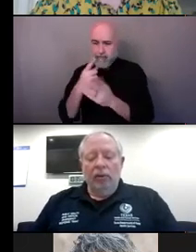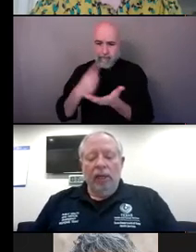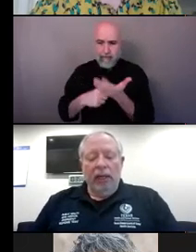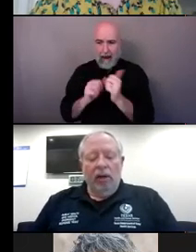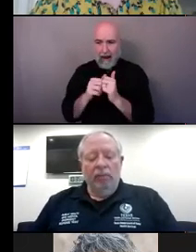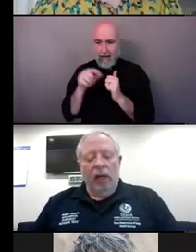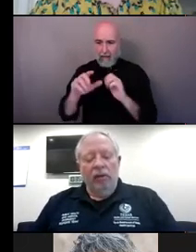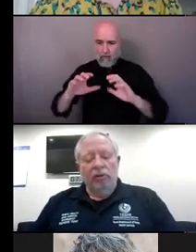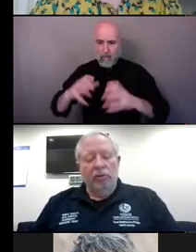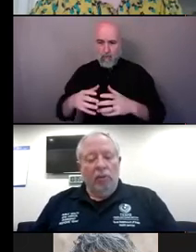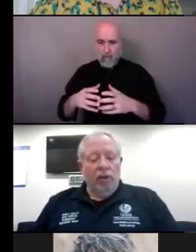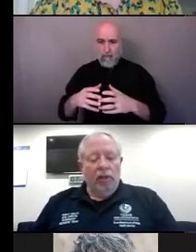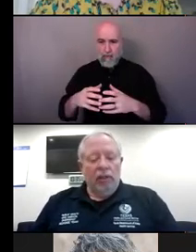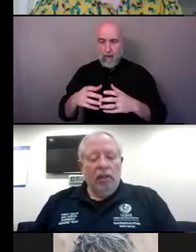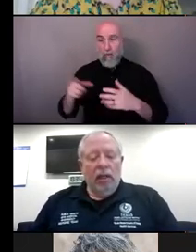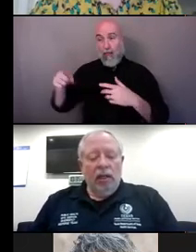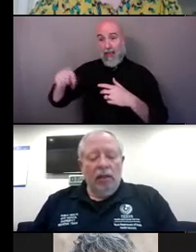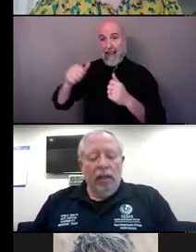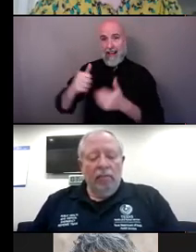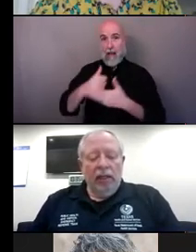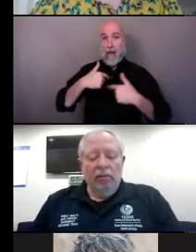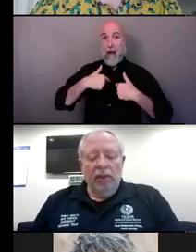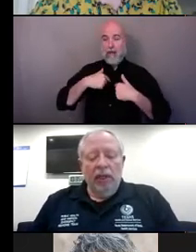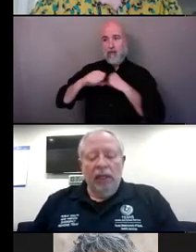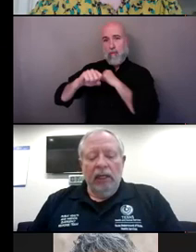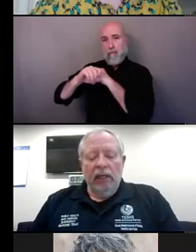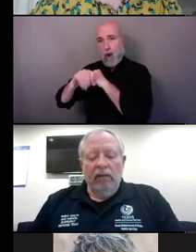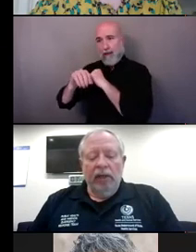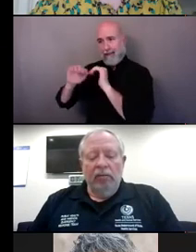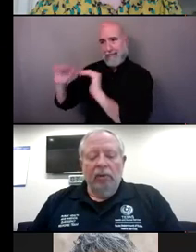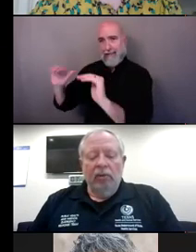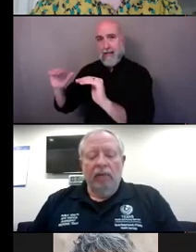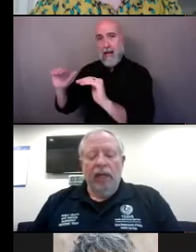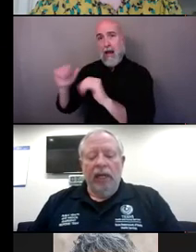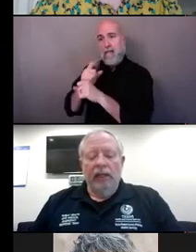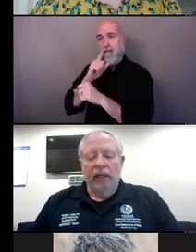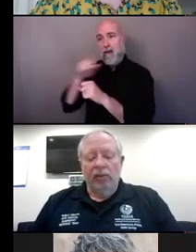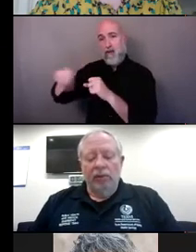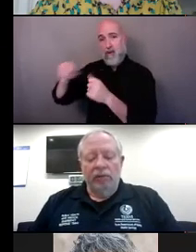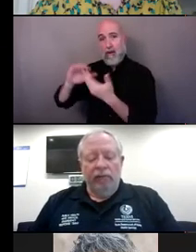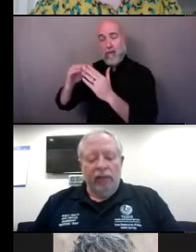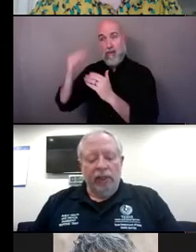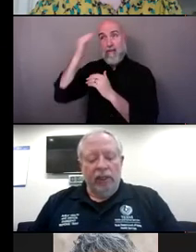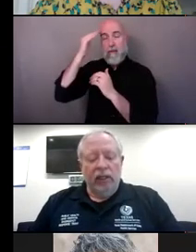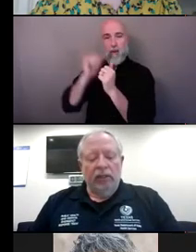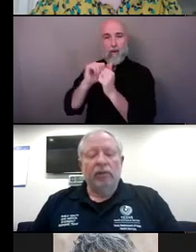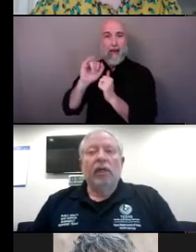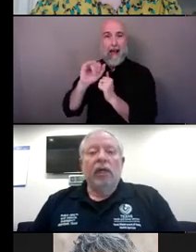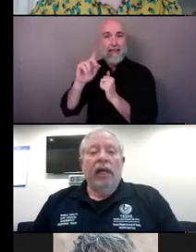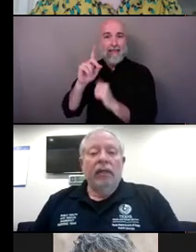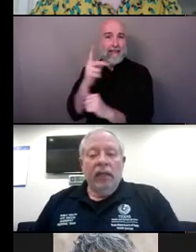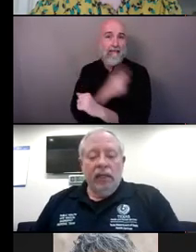how that group might help us to market and make the community available of the IDD-specific vaccine